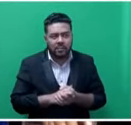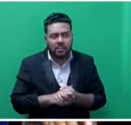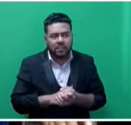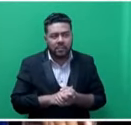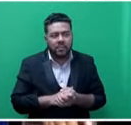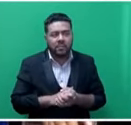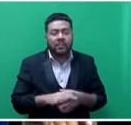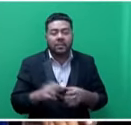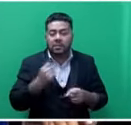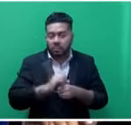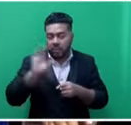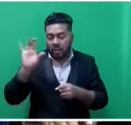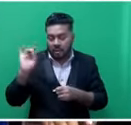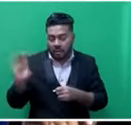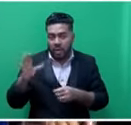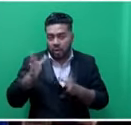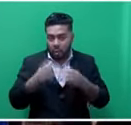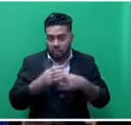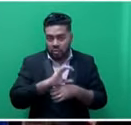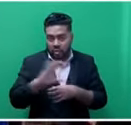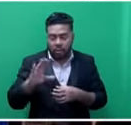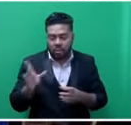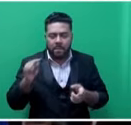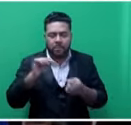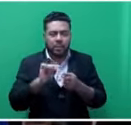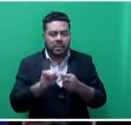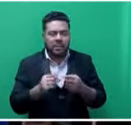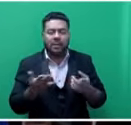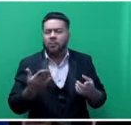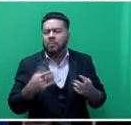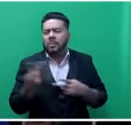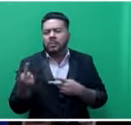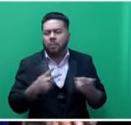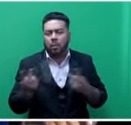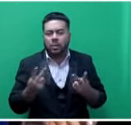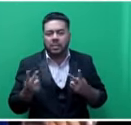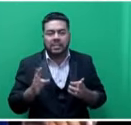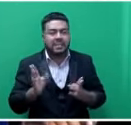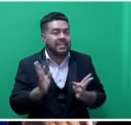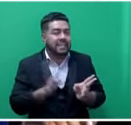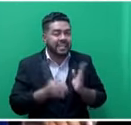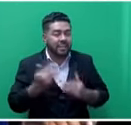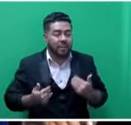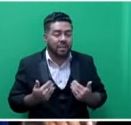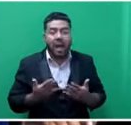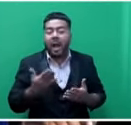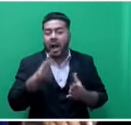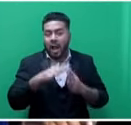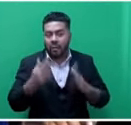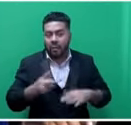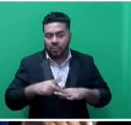independent commission to be appointed from both sides of the House to carry out a holistic approach and the